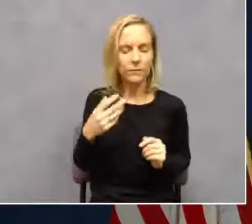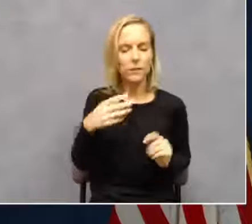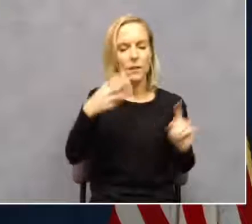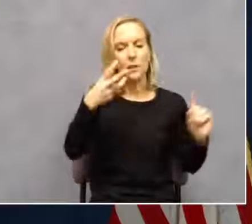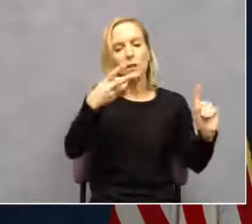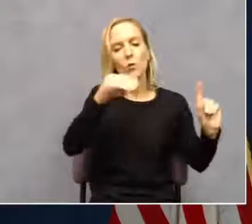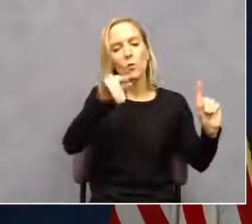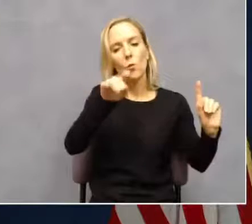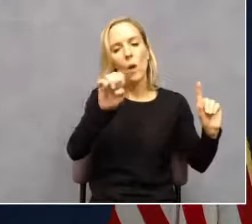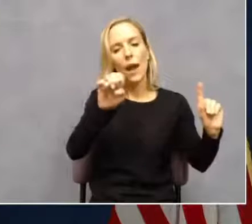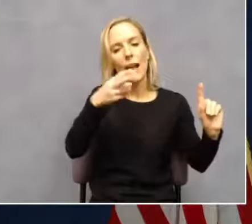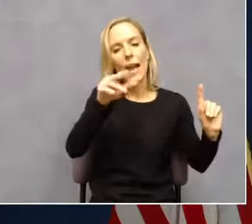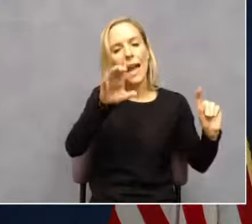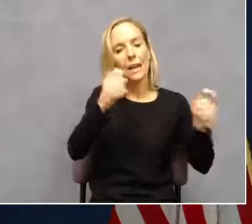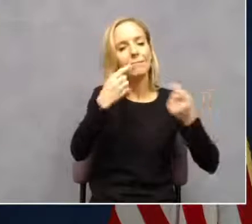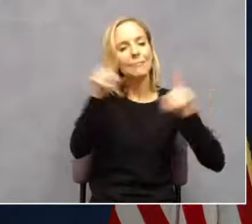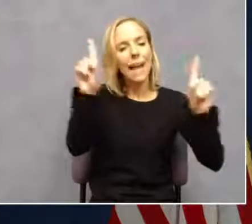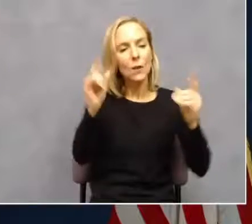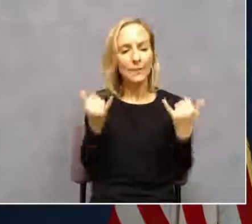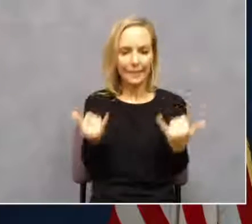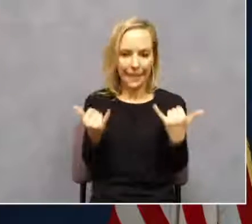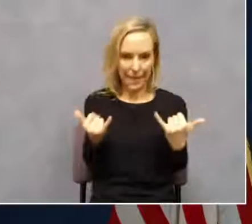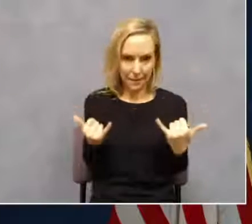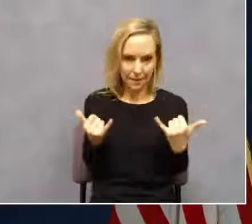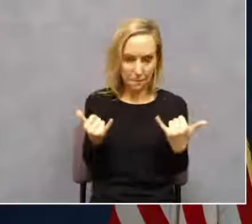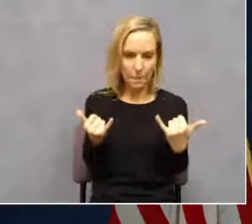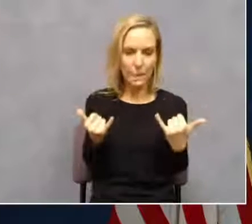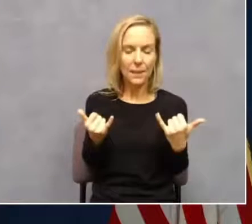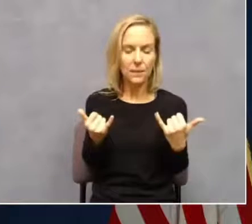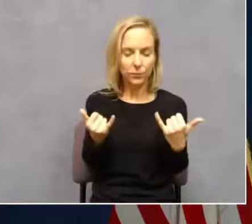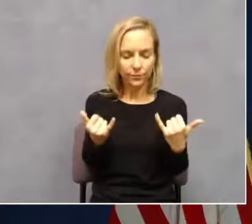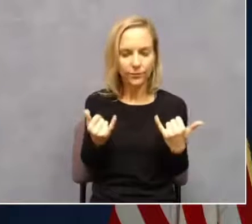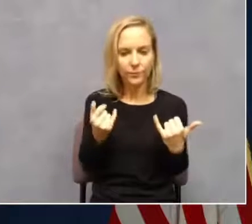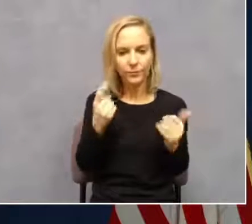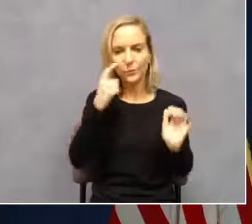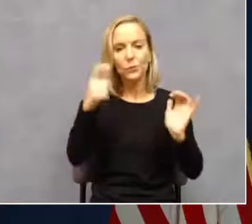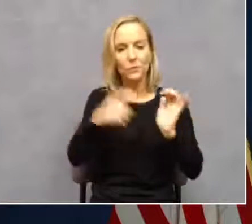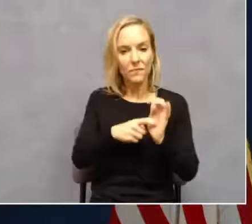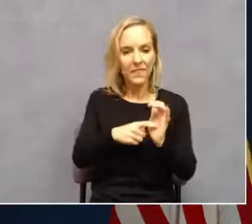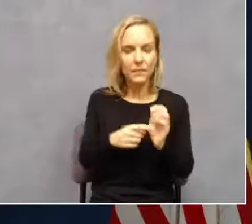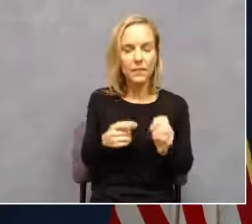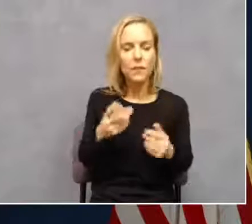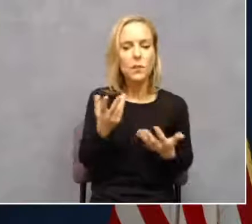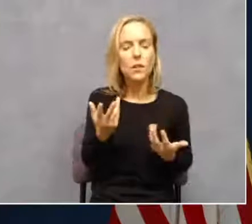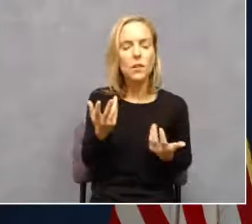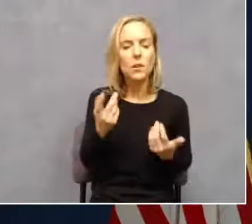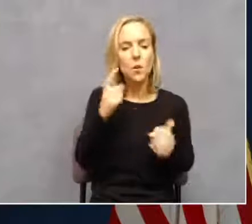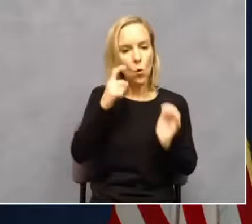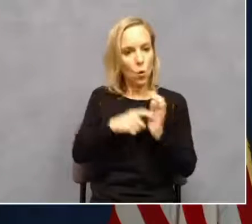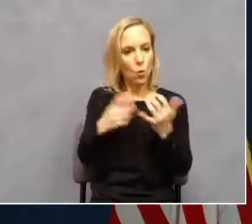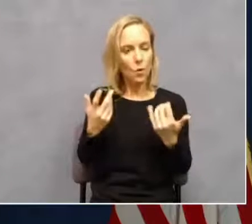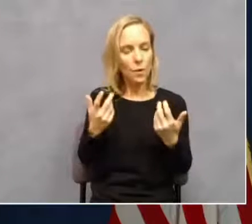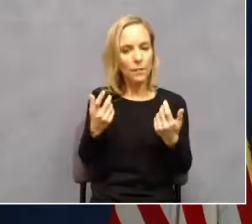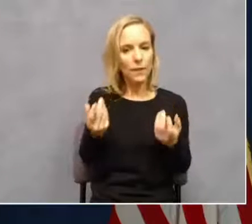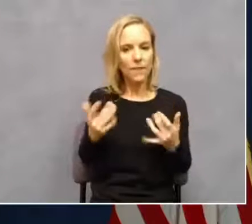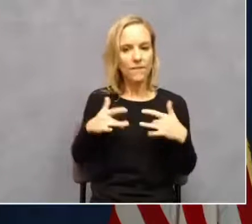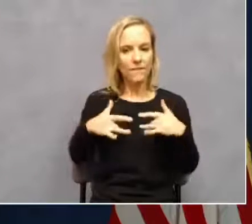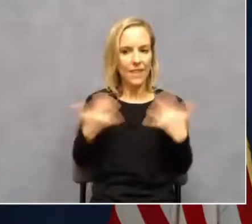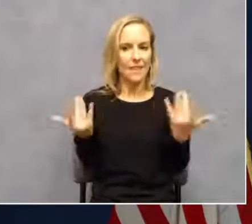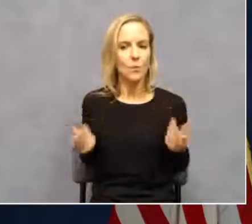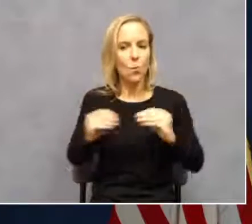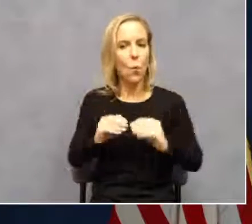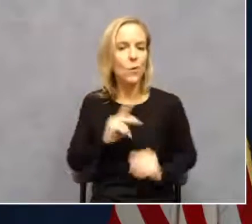That's something we have been seeing. And then we see events that are more personal.